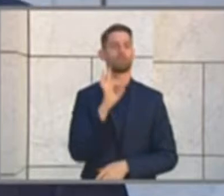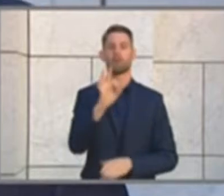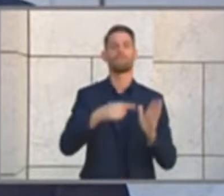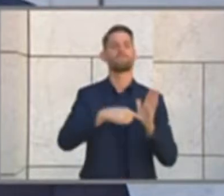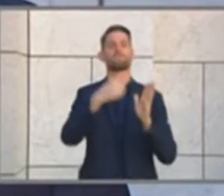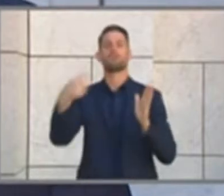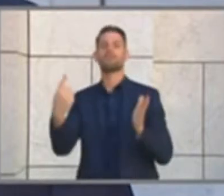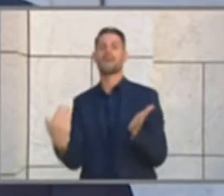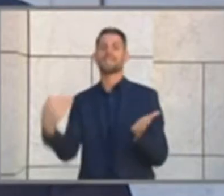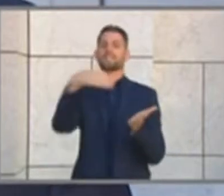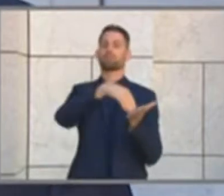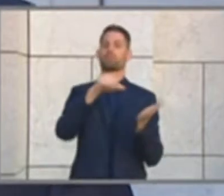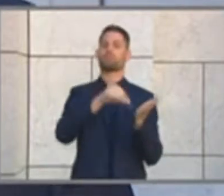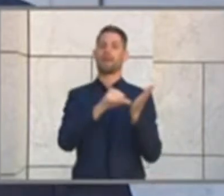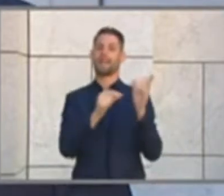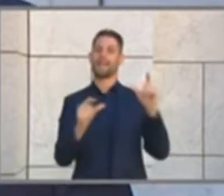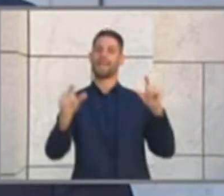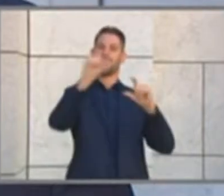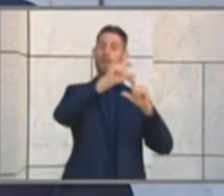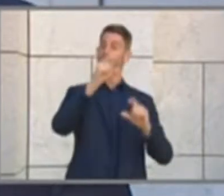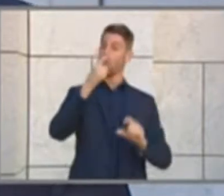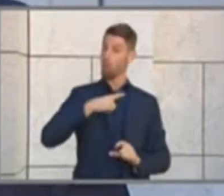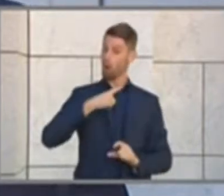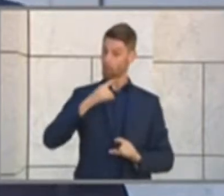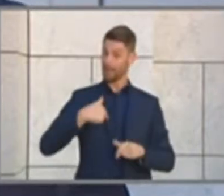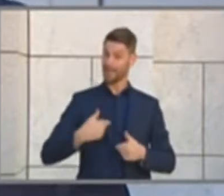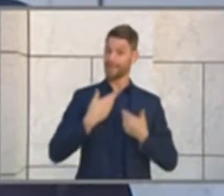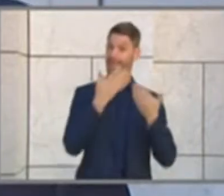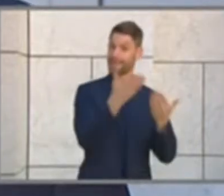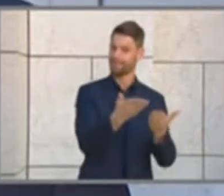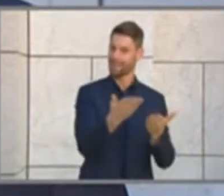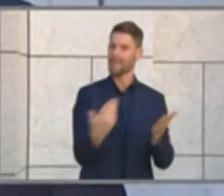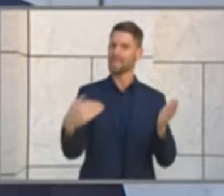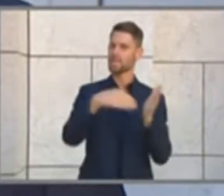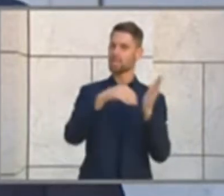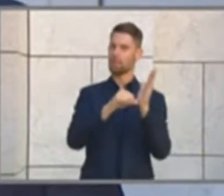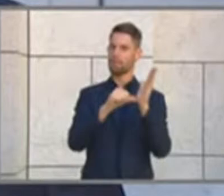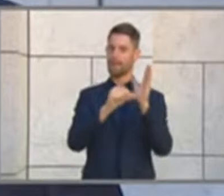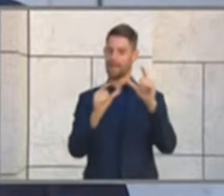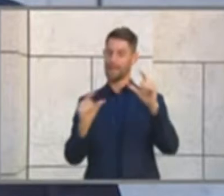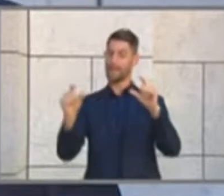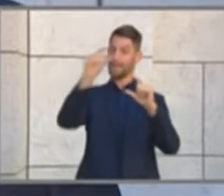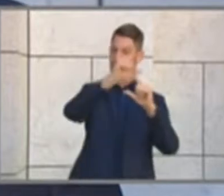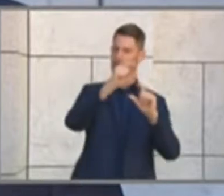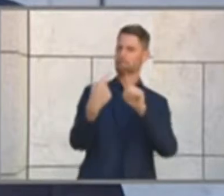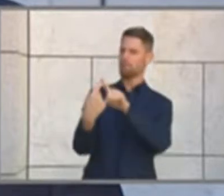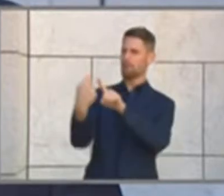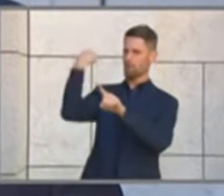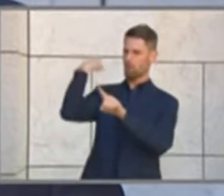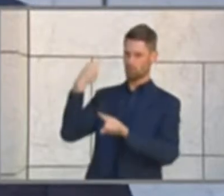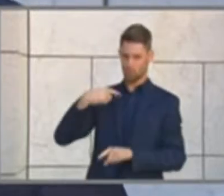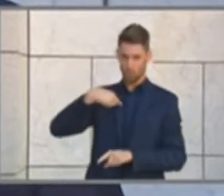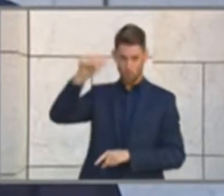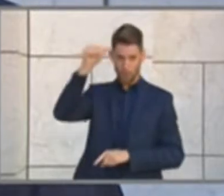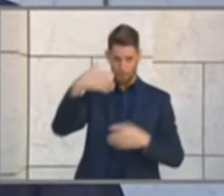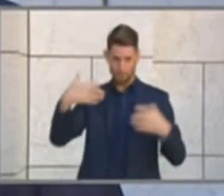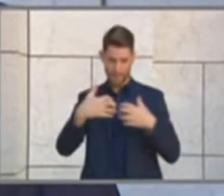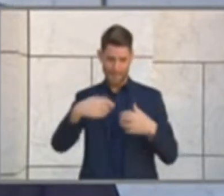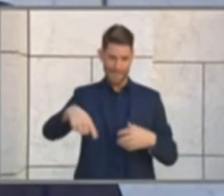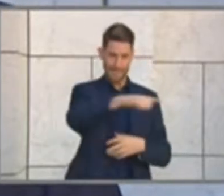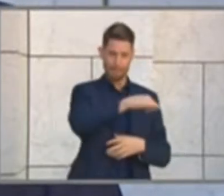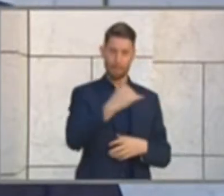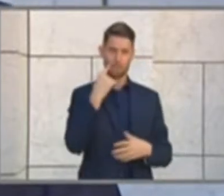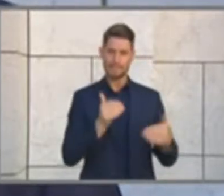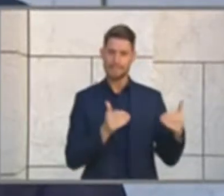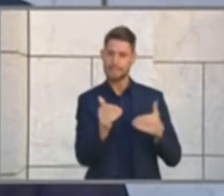place was because we knew that those who would otherwise be on Job Seeker, who might, in better times, be able to go